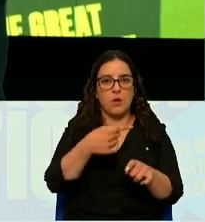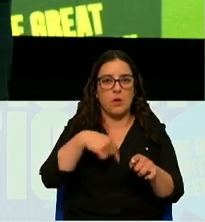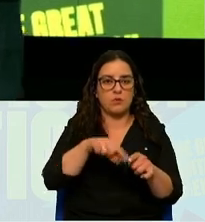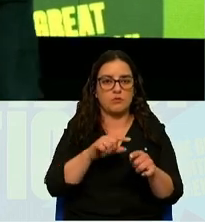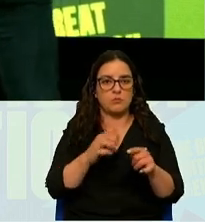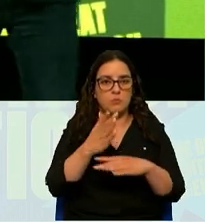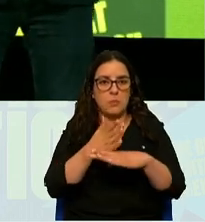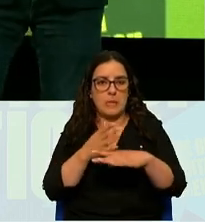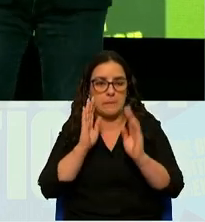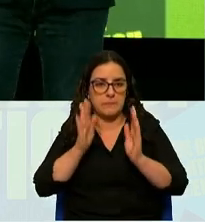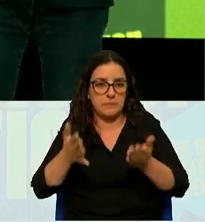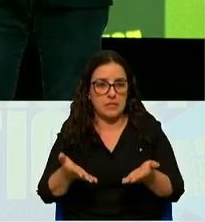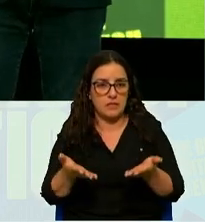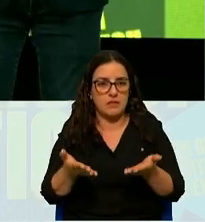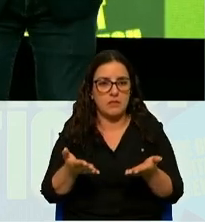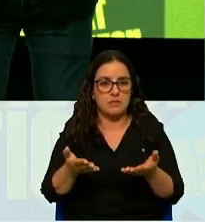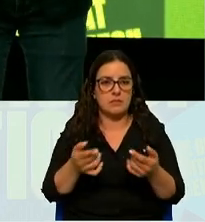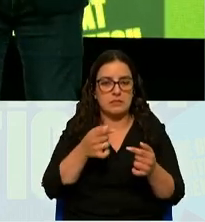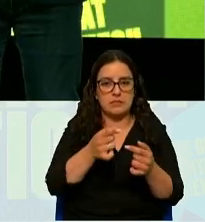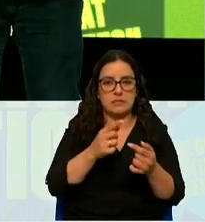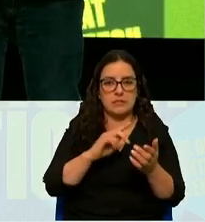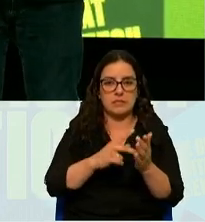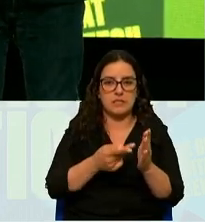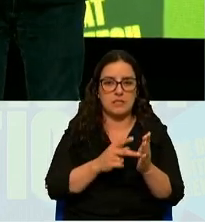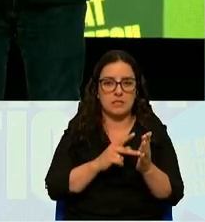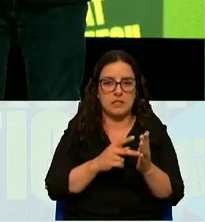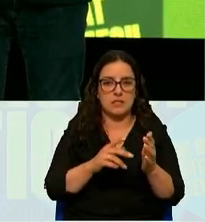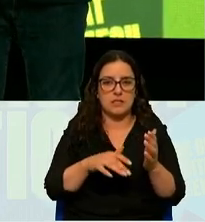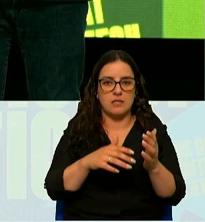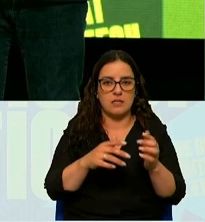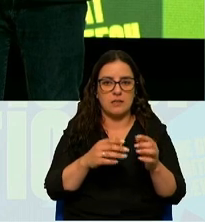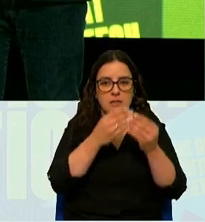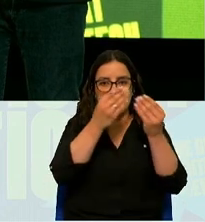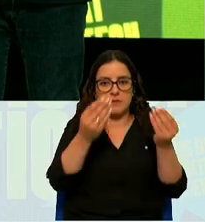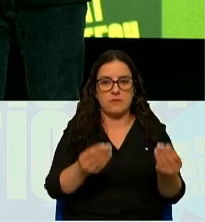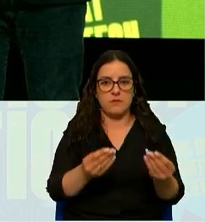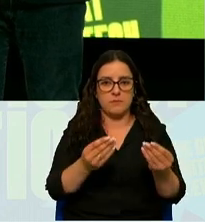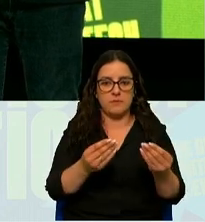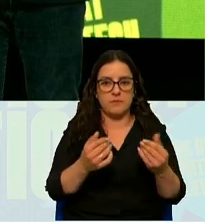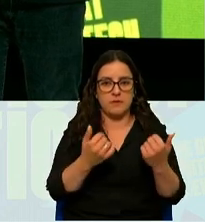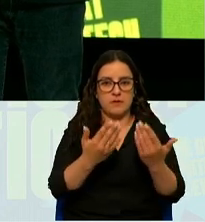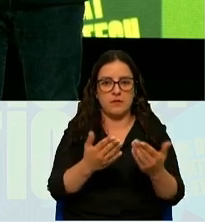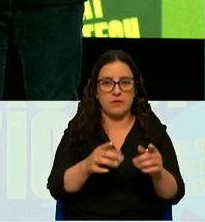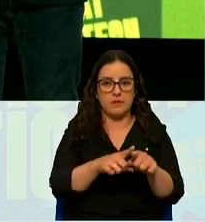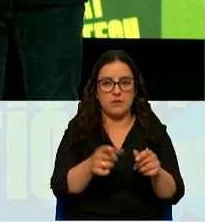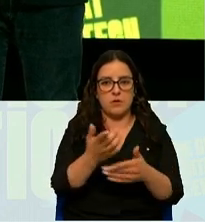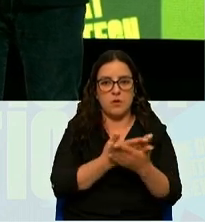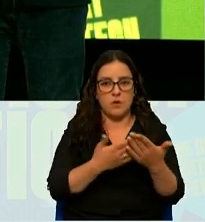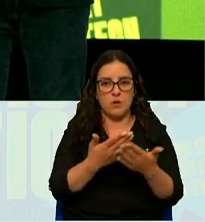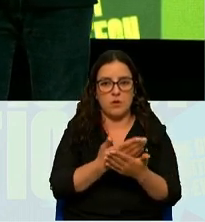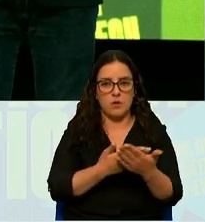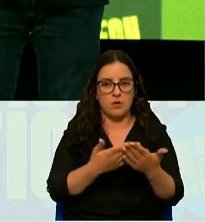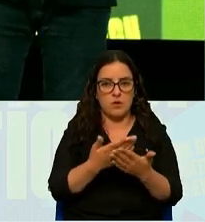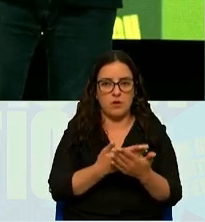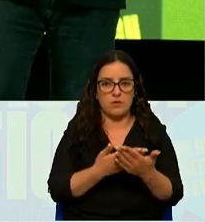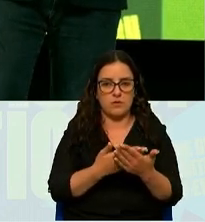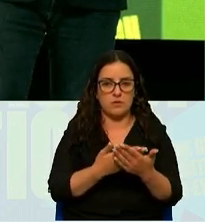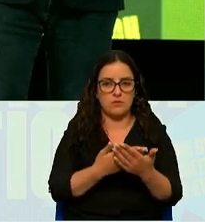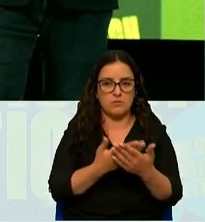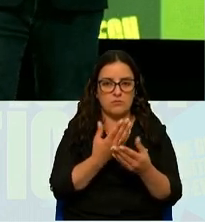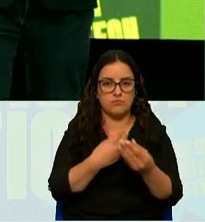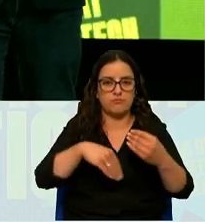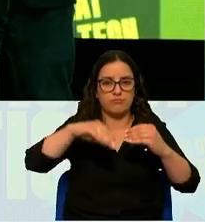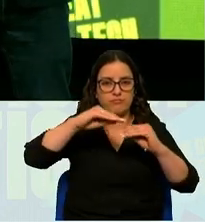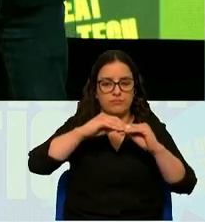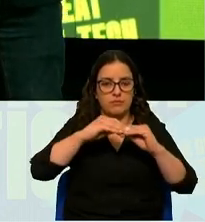Instead of that, we technologies are providing a platform for then the business to innovate on top of AI. So that is